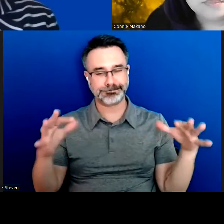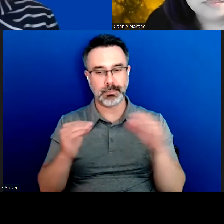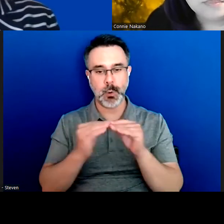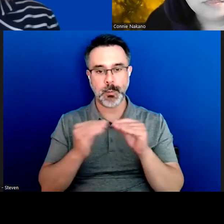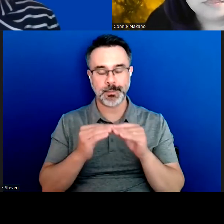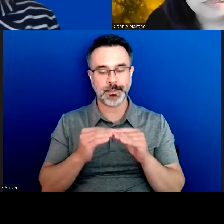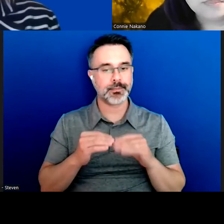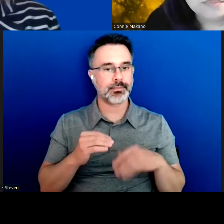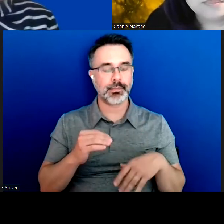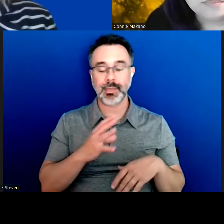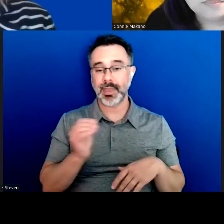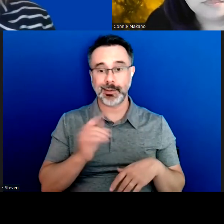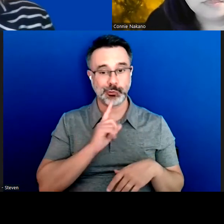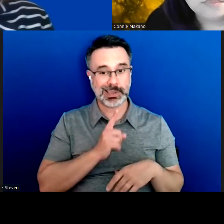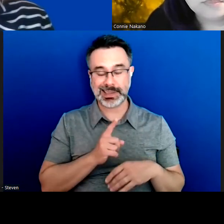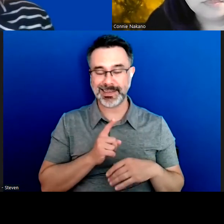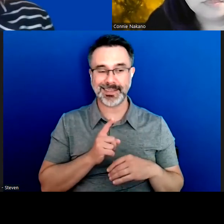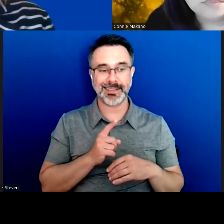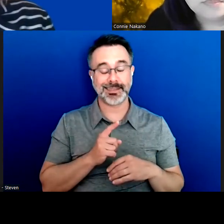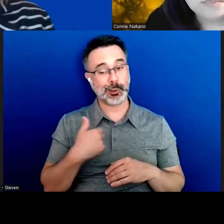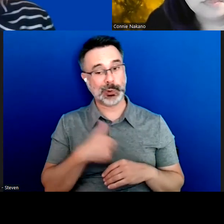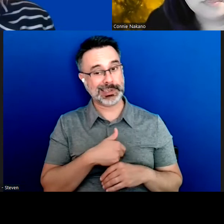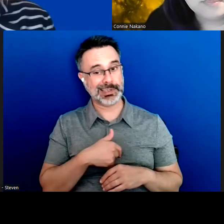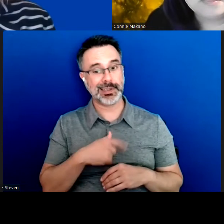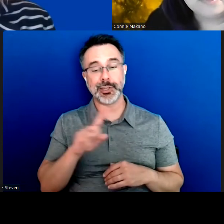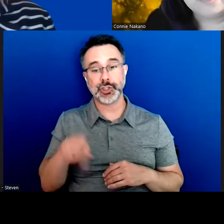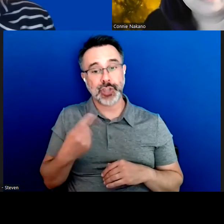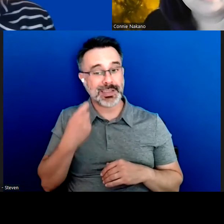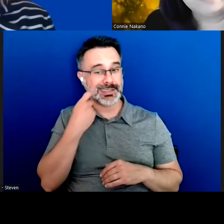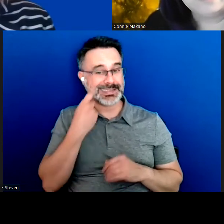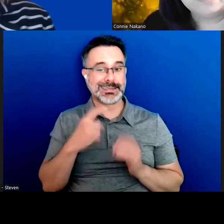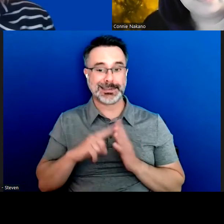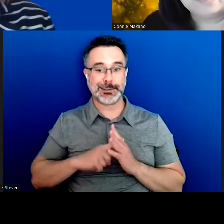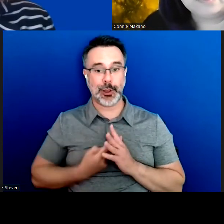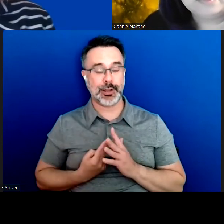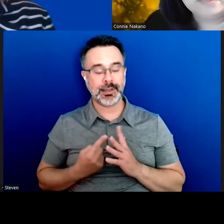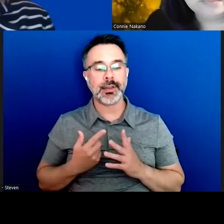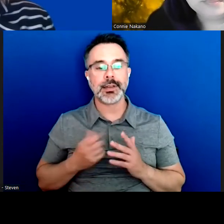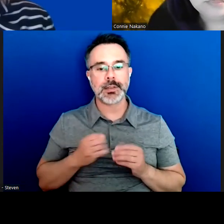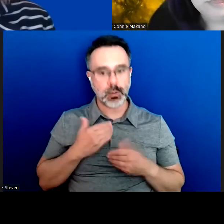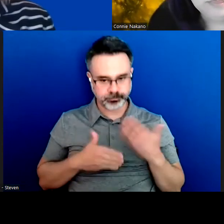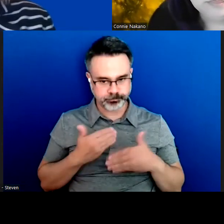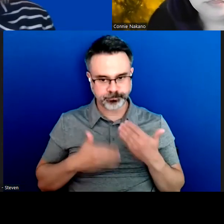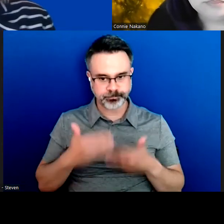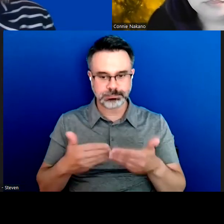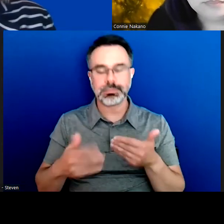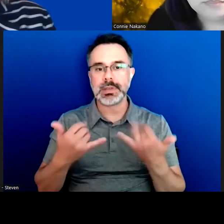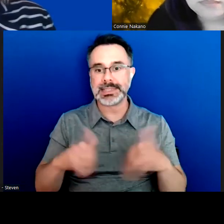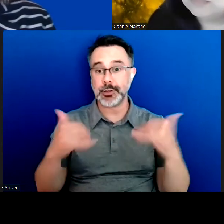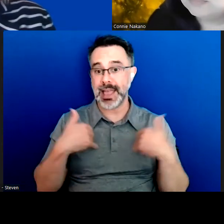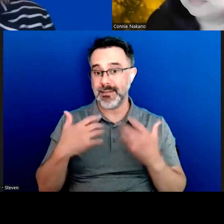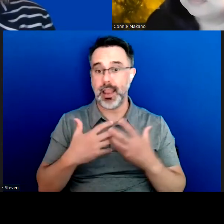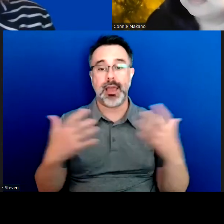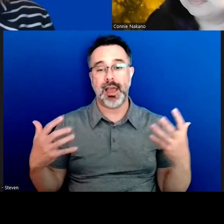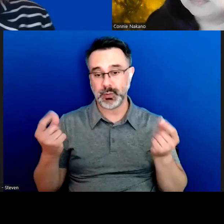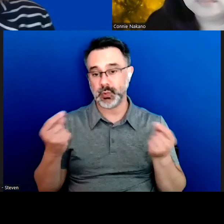we're just getting started. So we're very proud about that coverage, and there's still a lot of room to grow. We also are